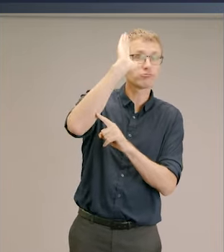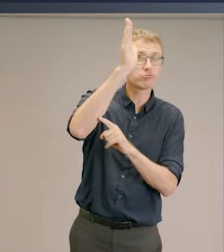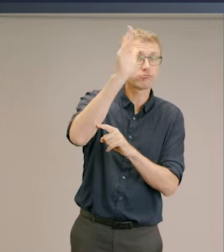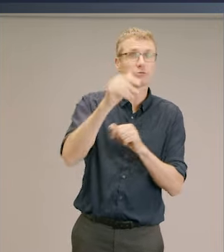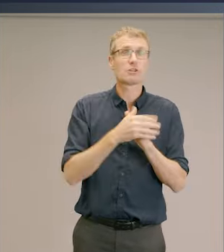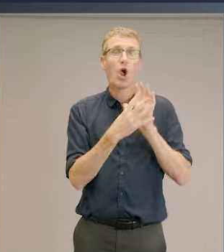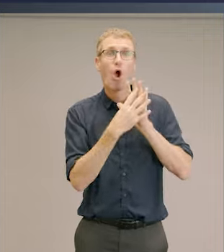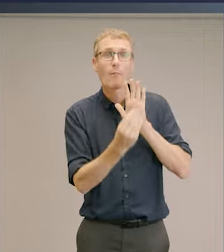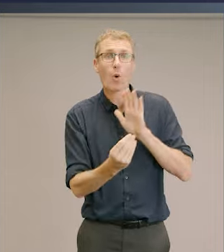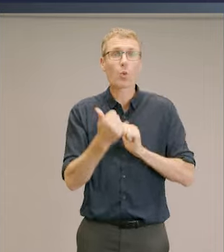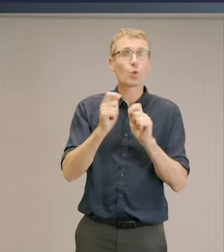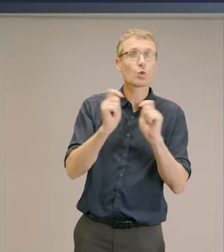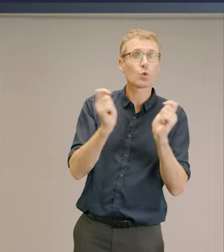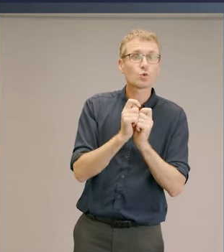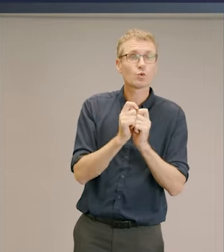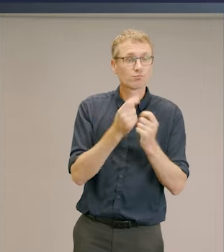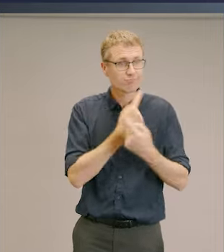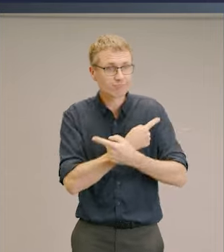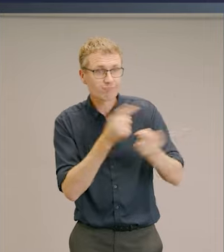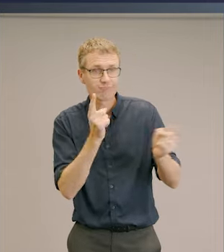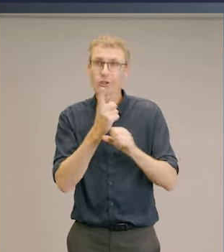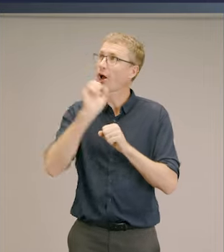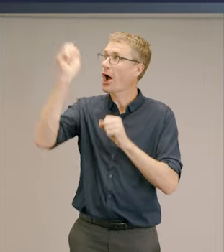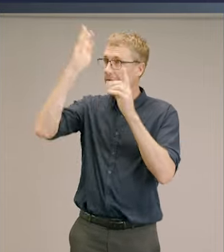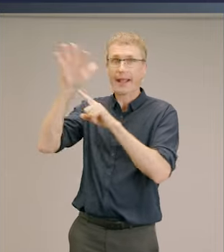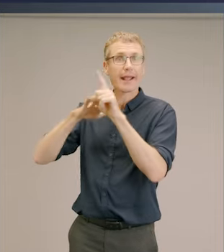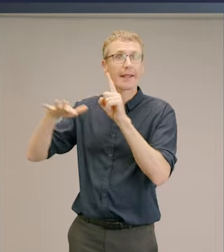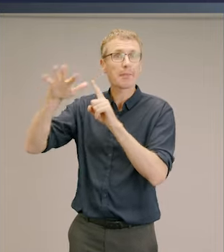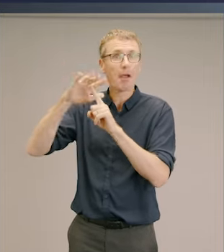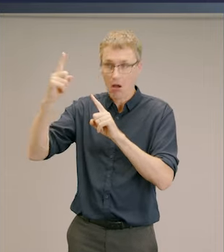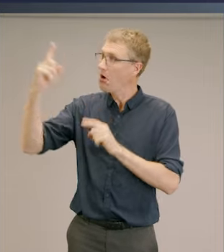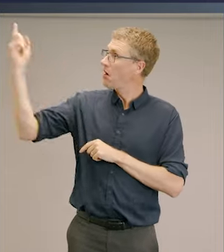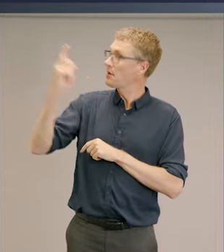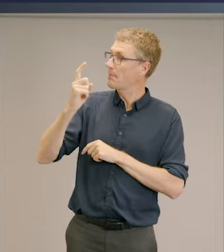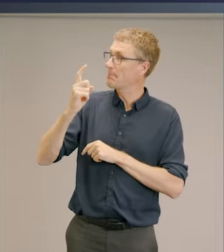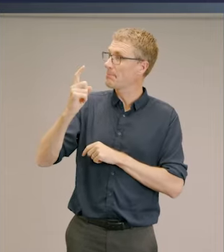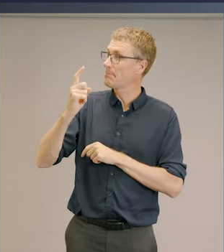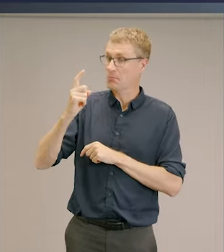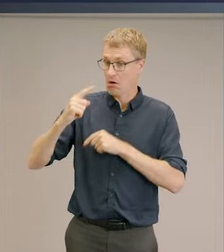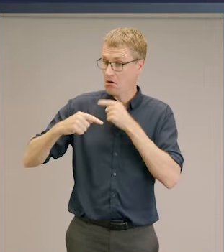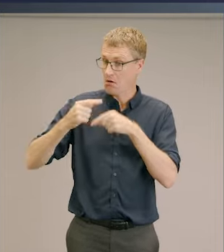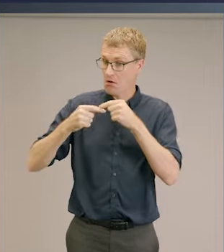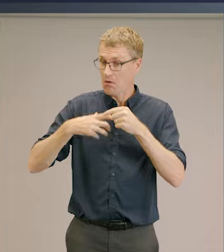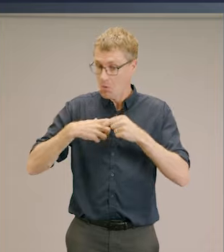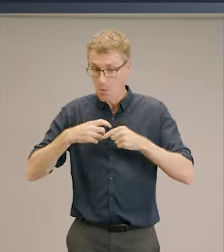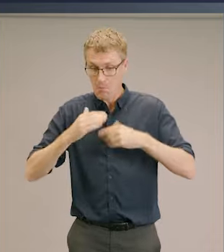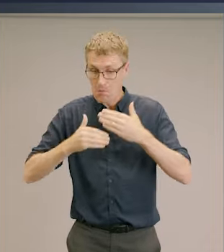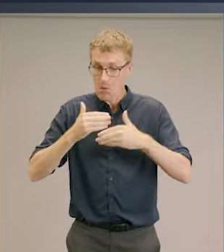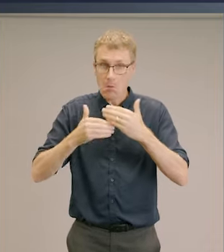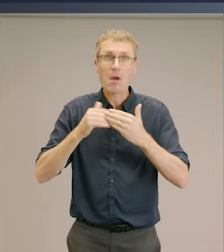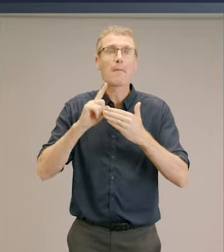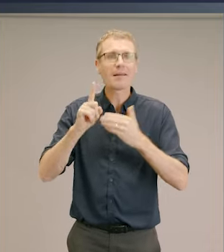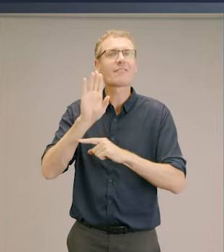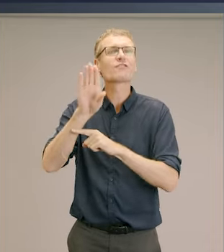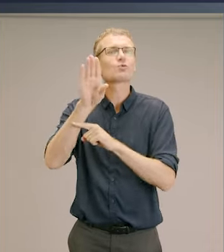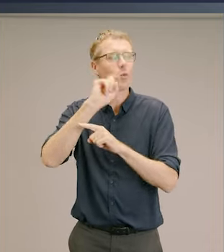and modeling the good news of God. He said, "The kingdom of God has come. It's near, it's at hand, it's delayed, but it